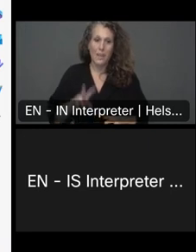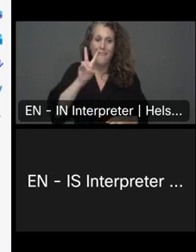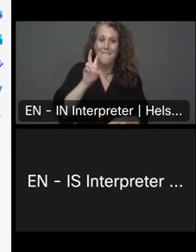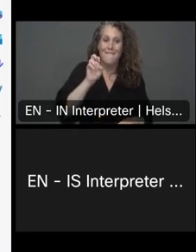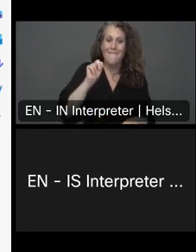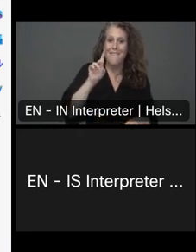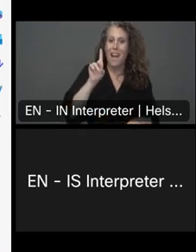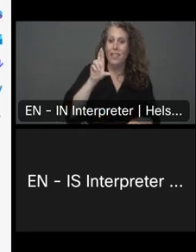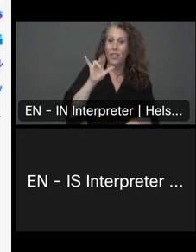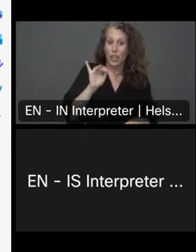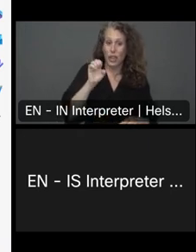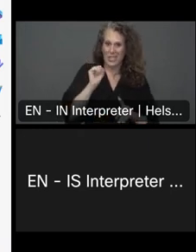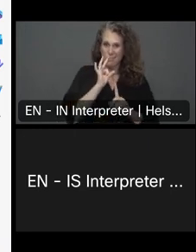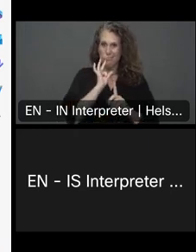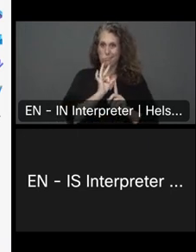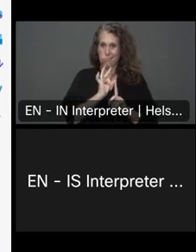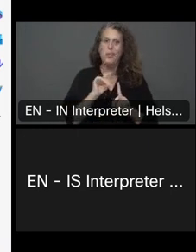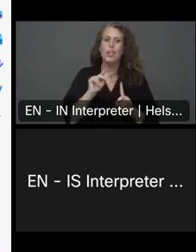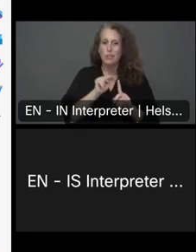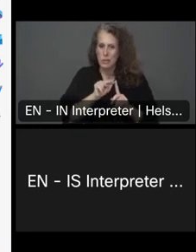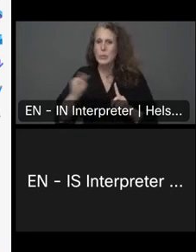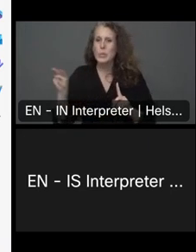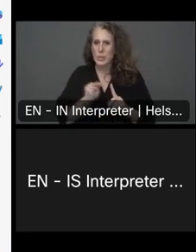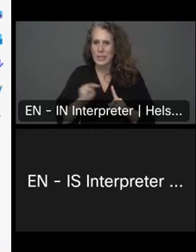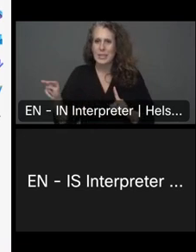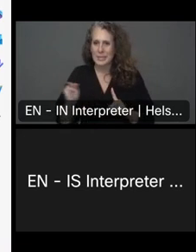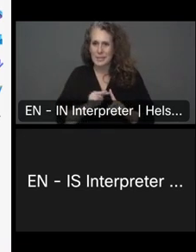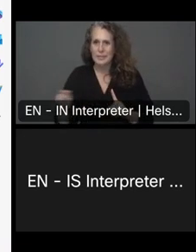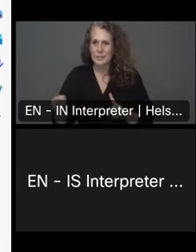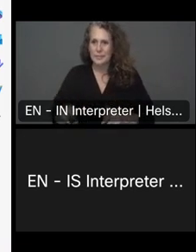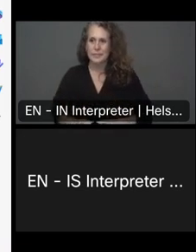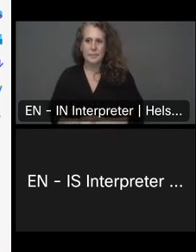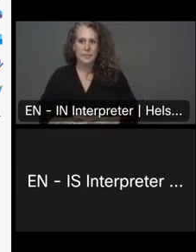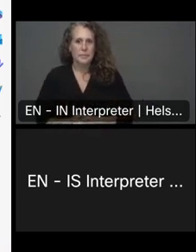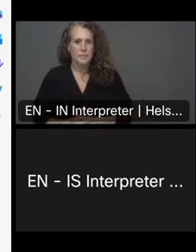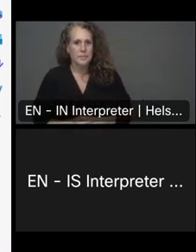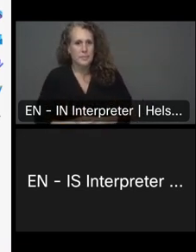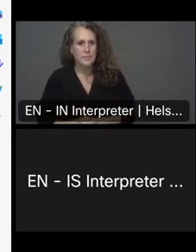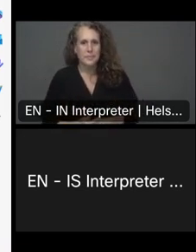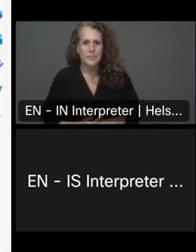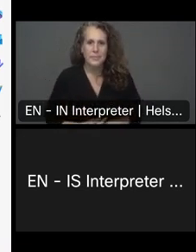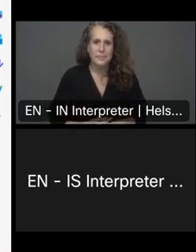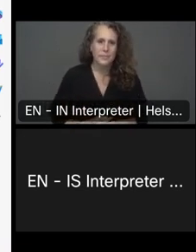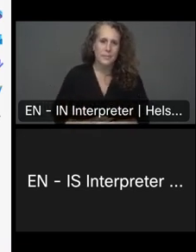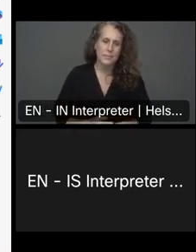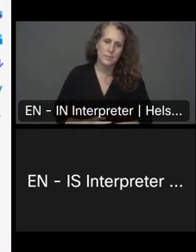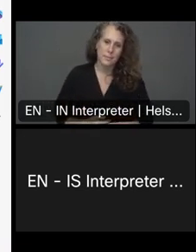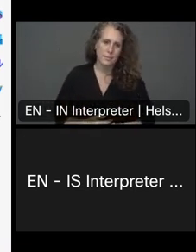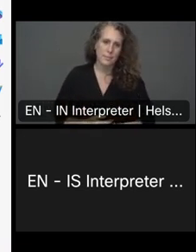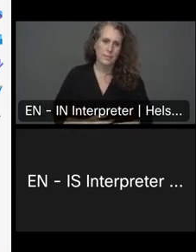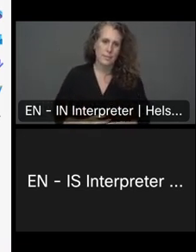Vandrius had written about repetition as an instance of expressivity lost or gained, given